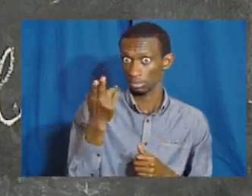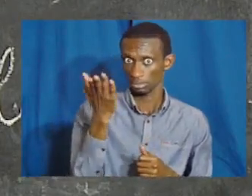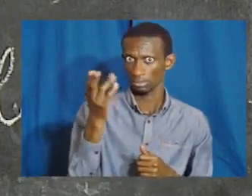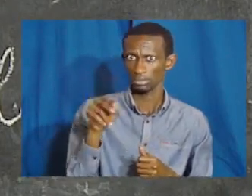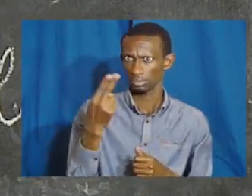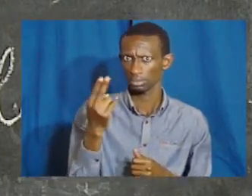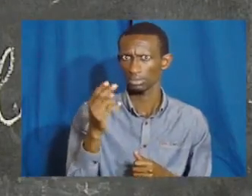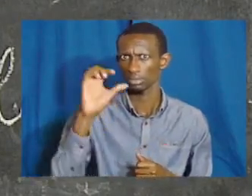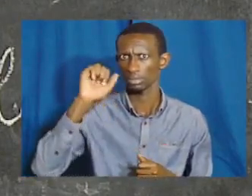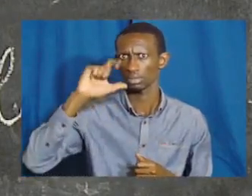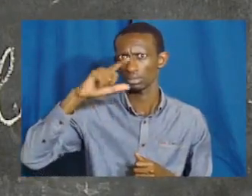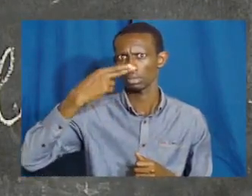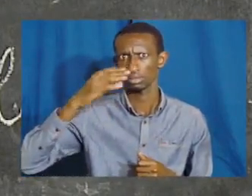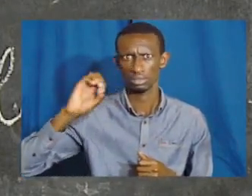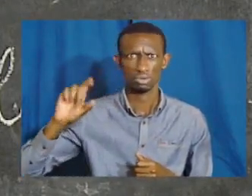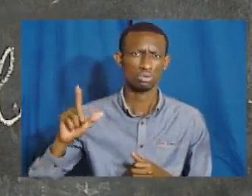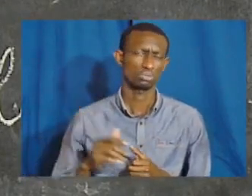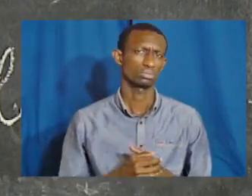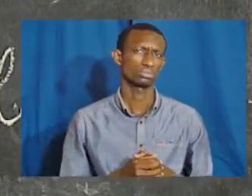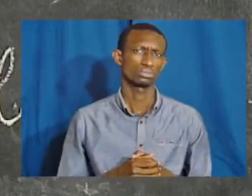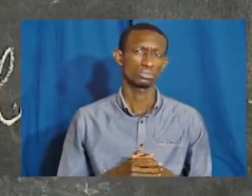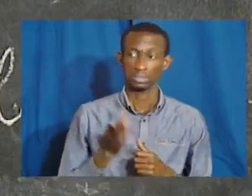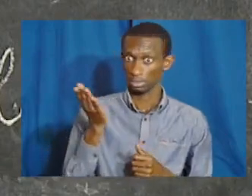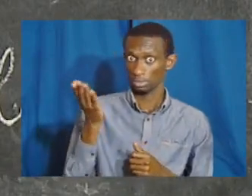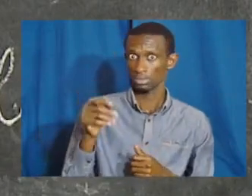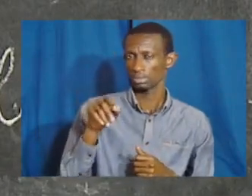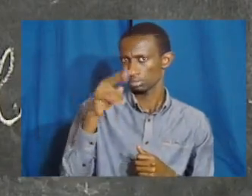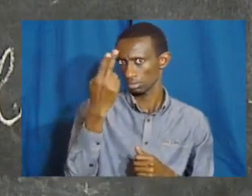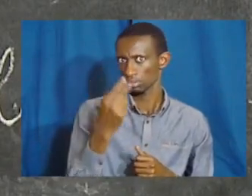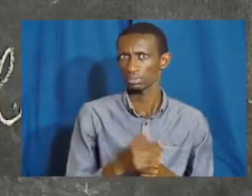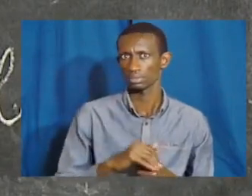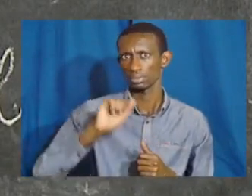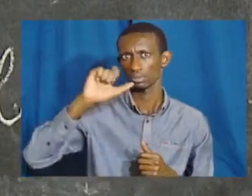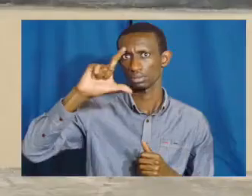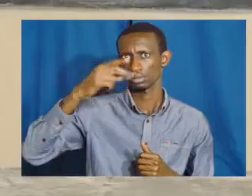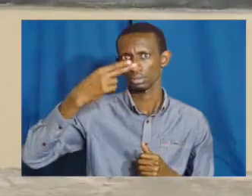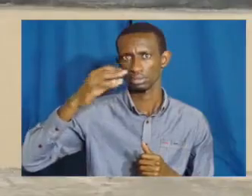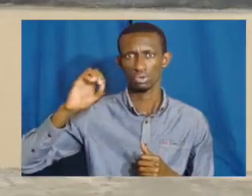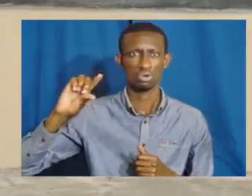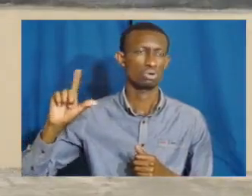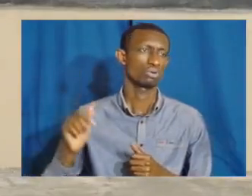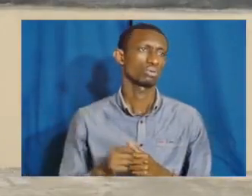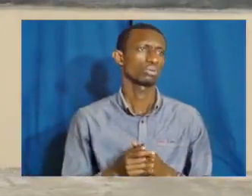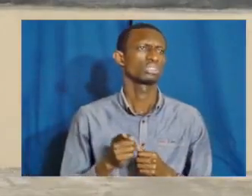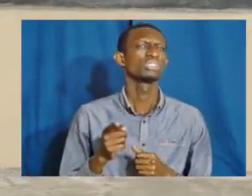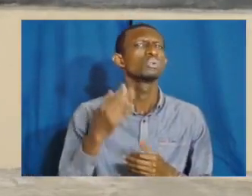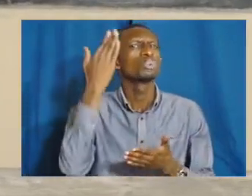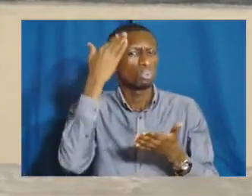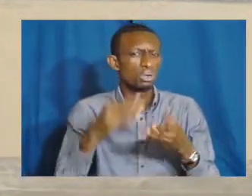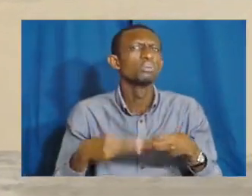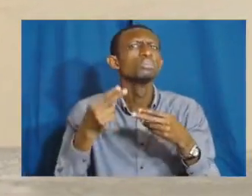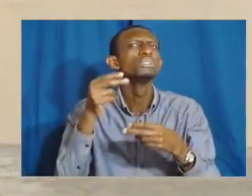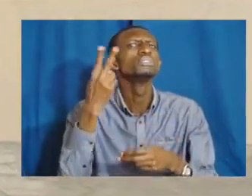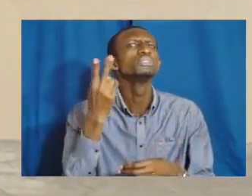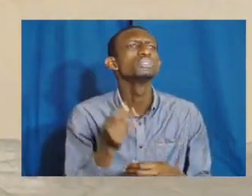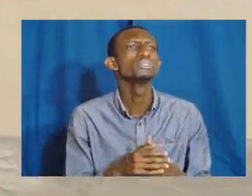Those are primary alcohols. So this is a secondary alcohol. What makes it secondary?